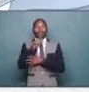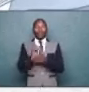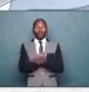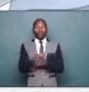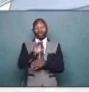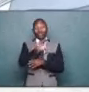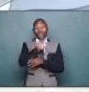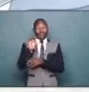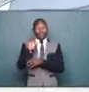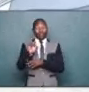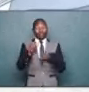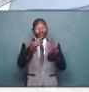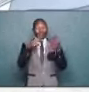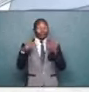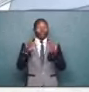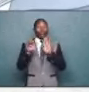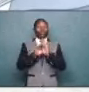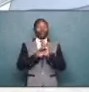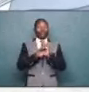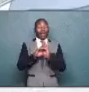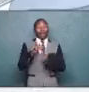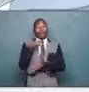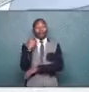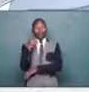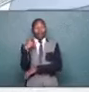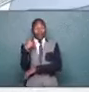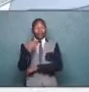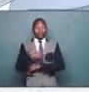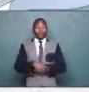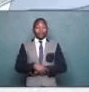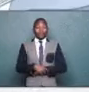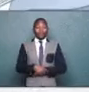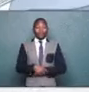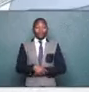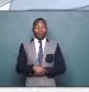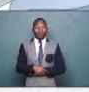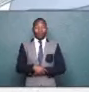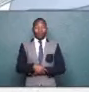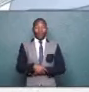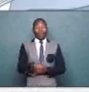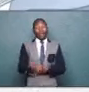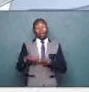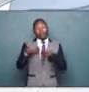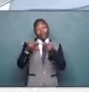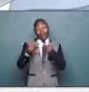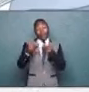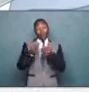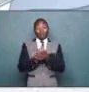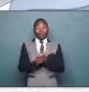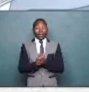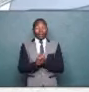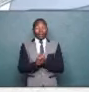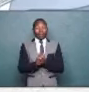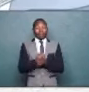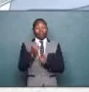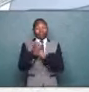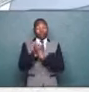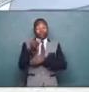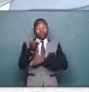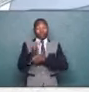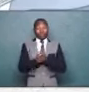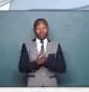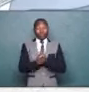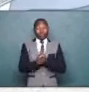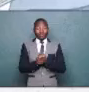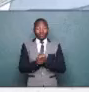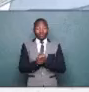to Section 77 of the Constitution of the Republic of Malawi, which provides for the universal franchise, as